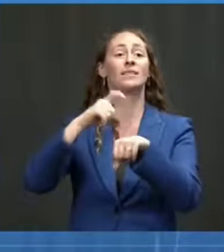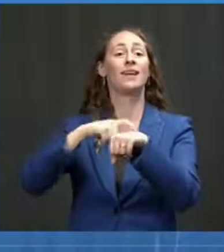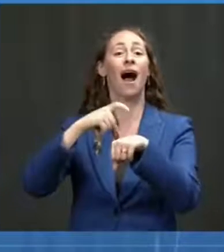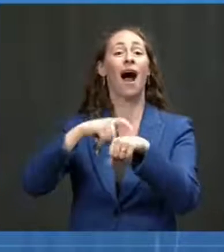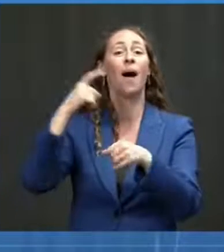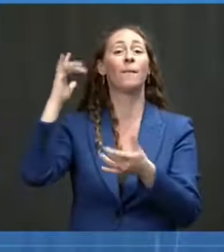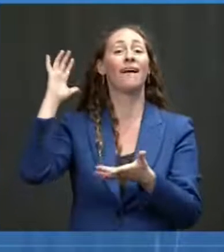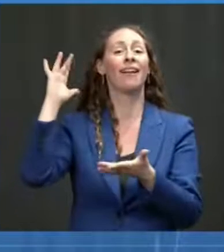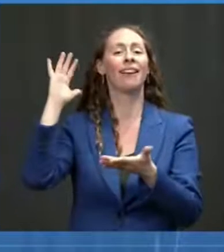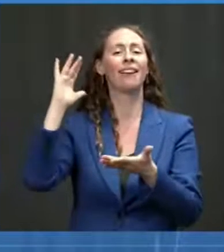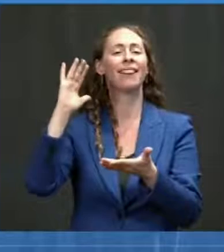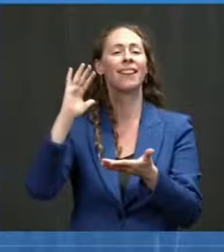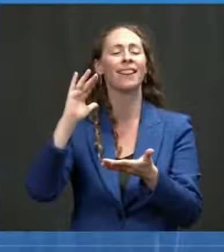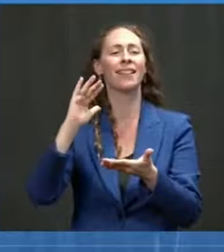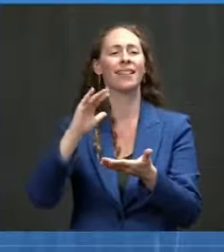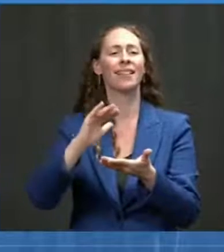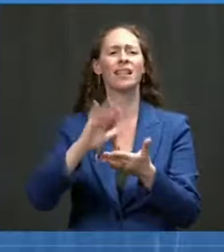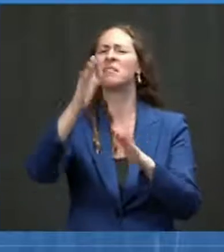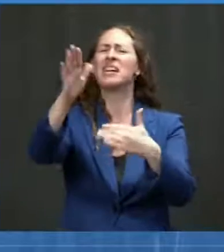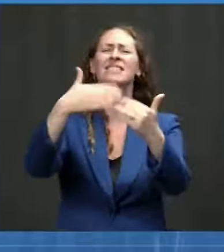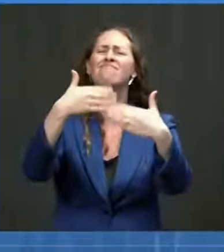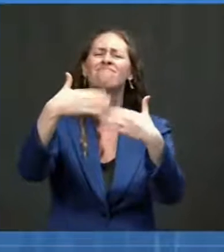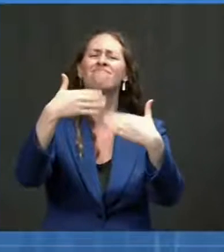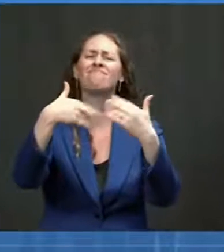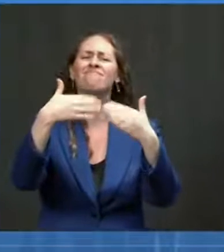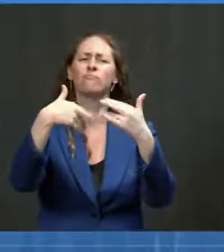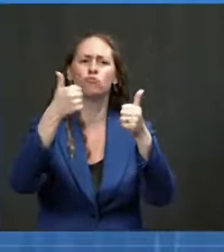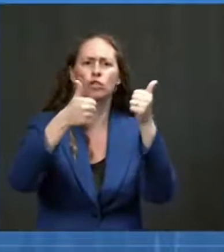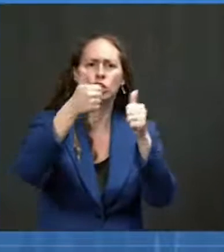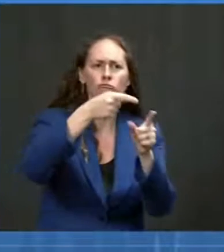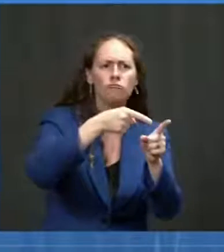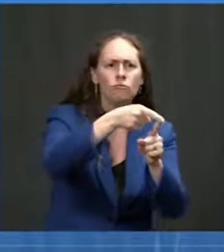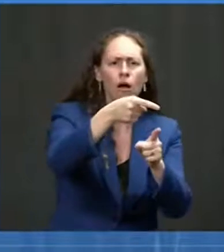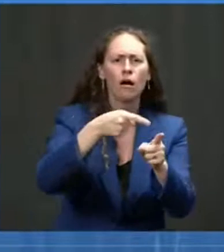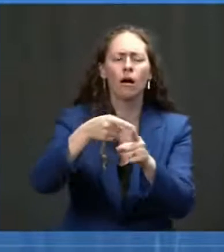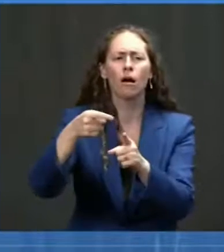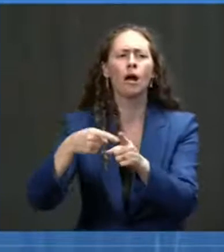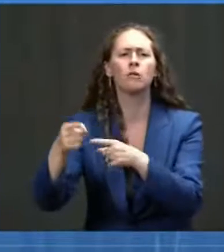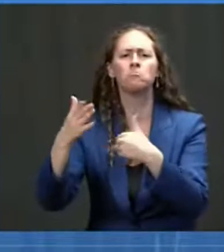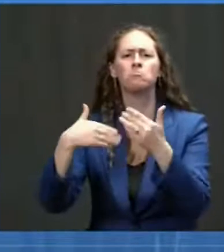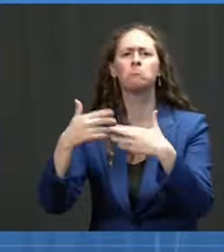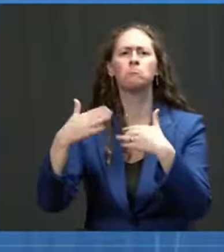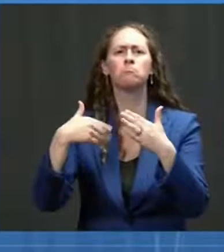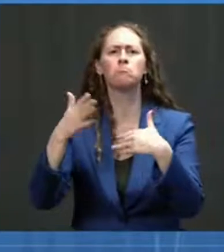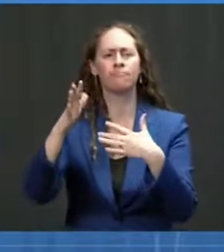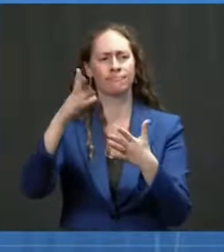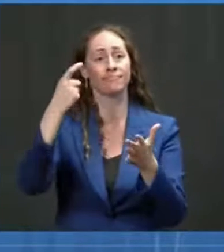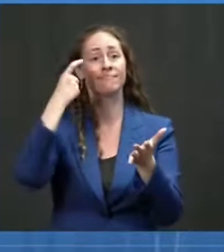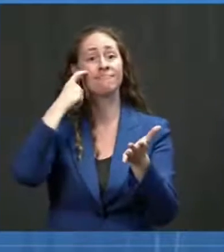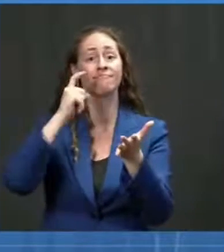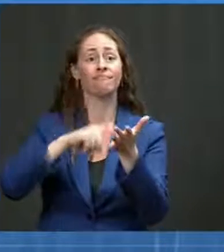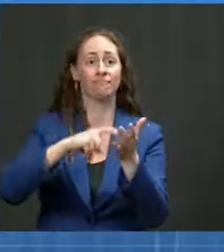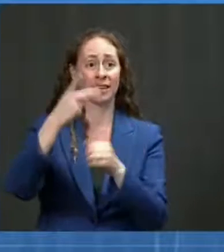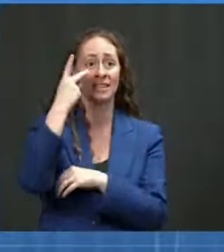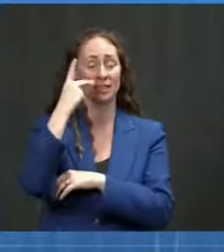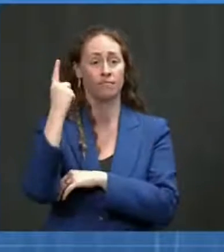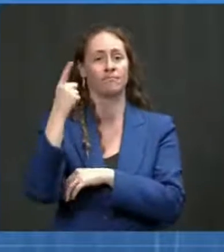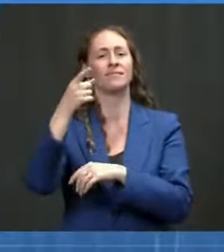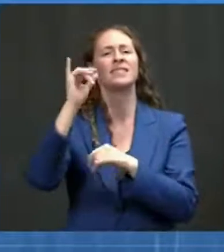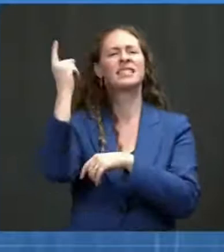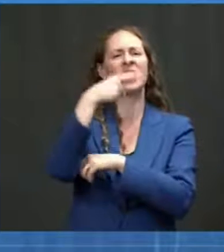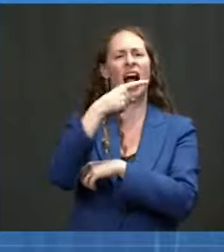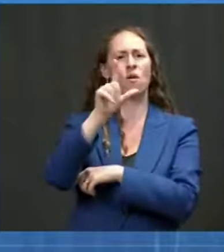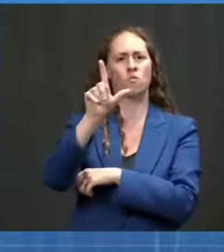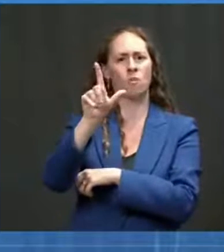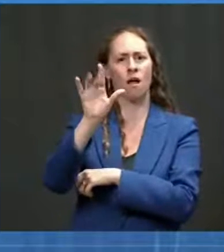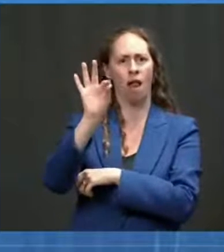regardless of the variant. So if you look at the horizontal axis, at day 29 is when you get your